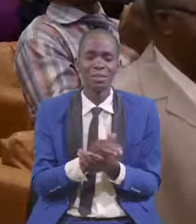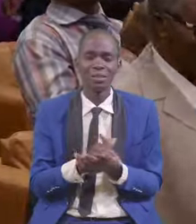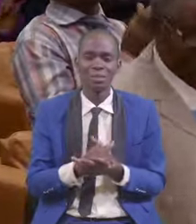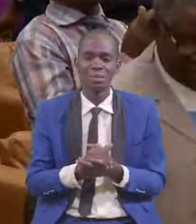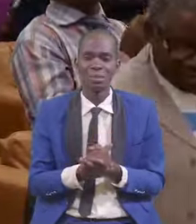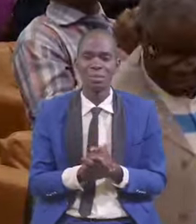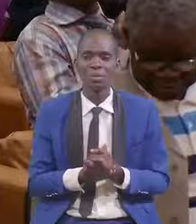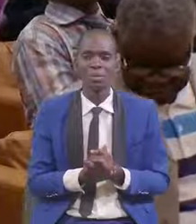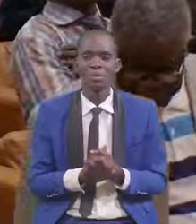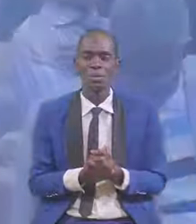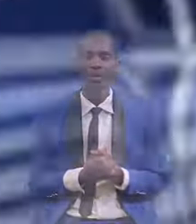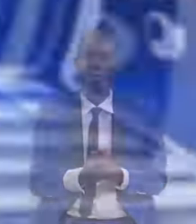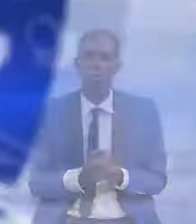pray thank you Lord